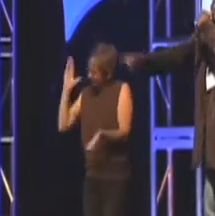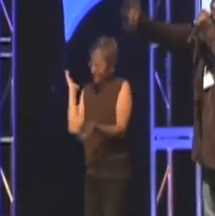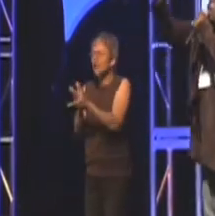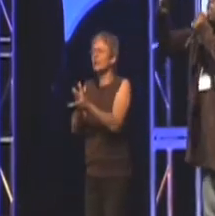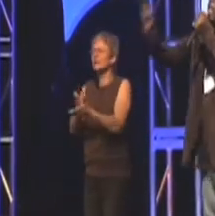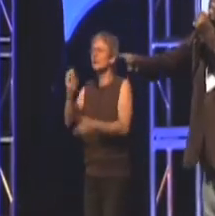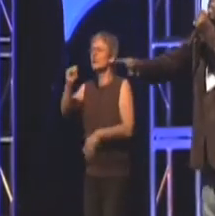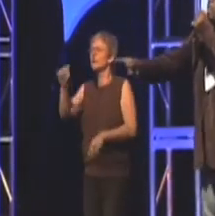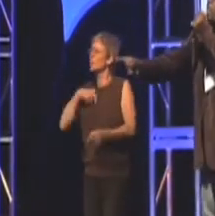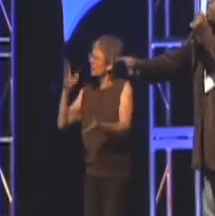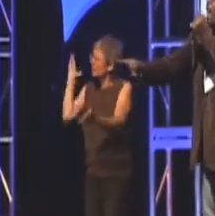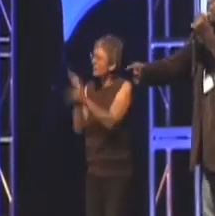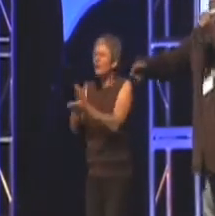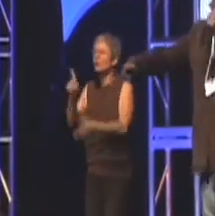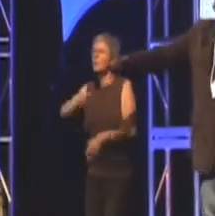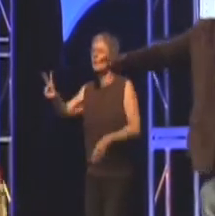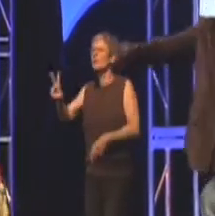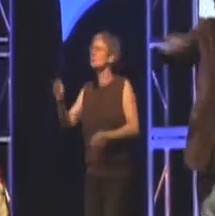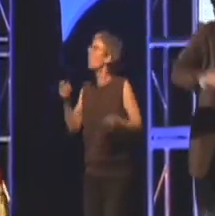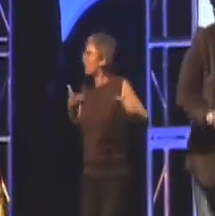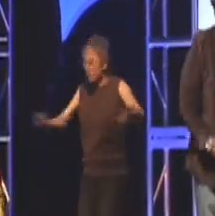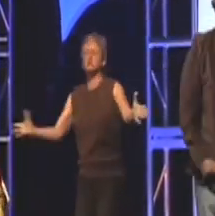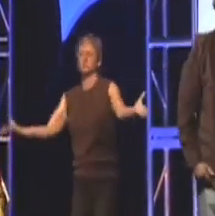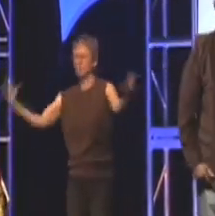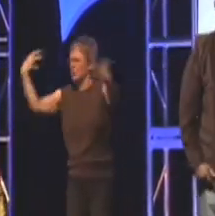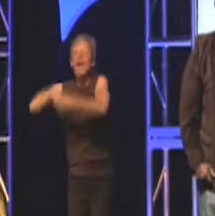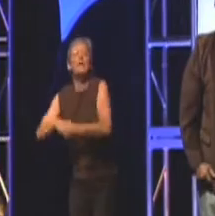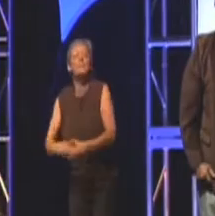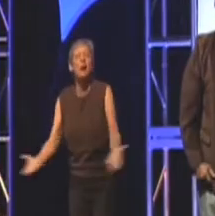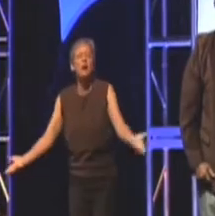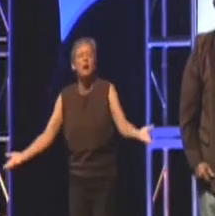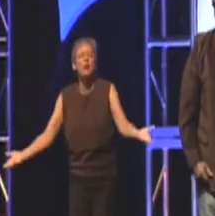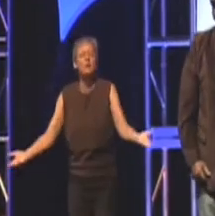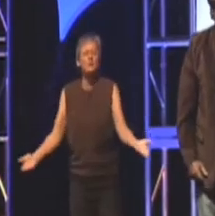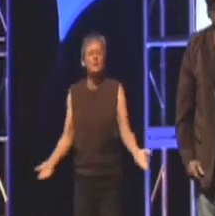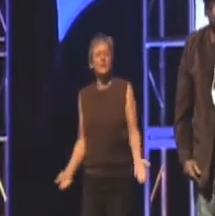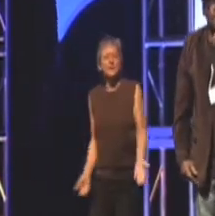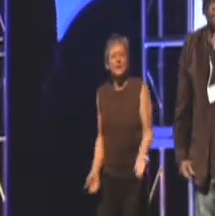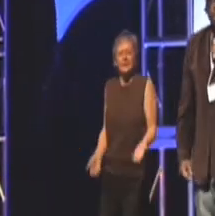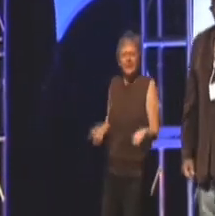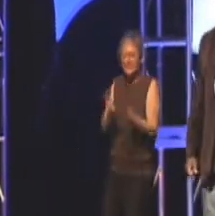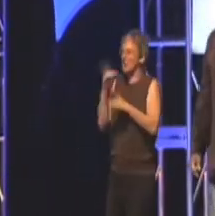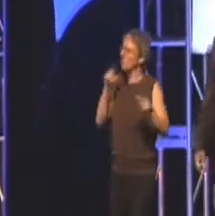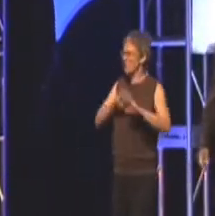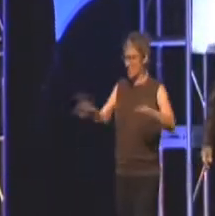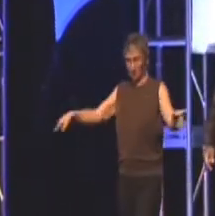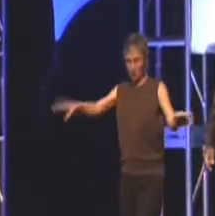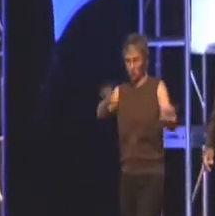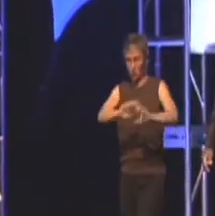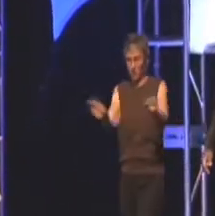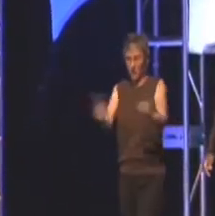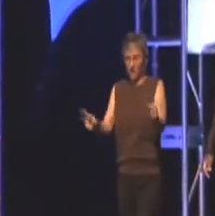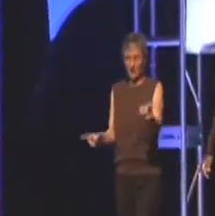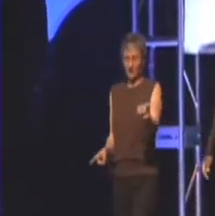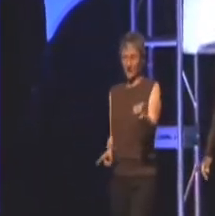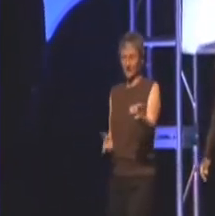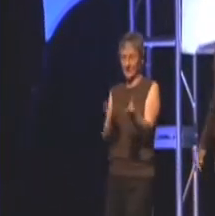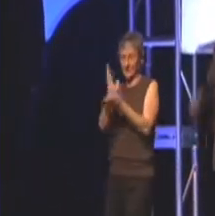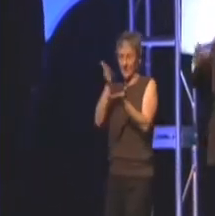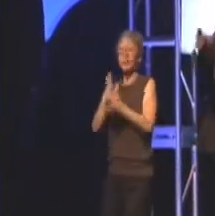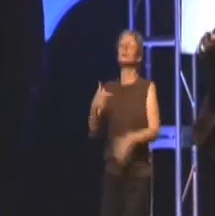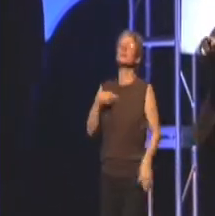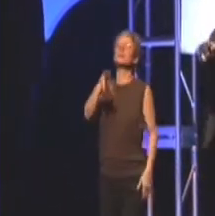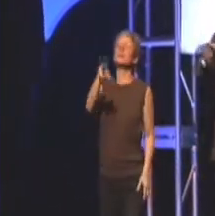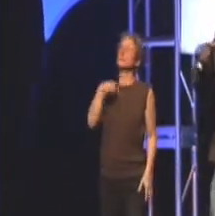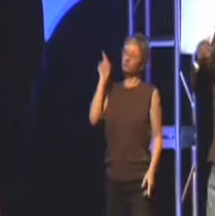sexual assault We can end domestic violence So let's get involved All right I think they're ready Y'all ready? Y ready? All right